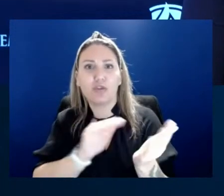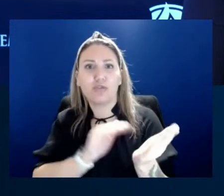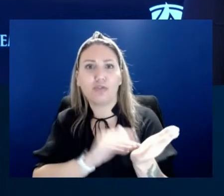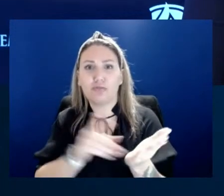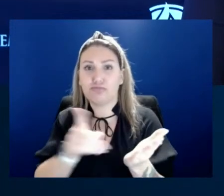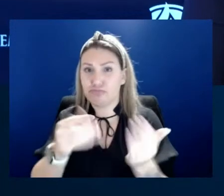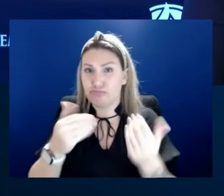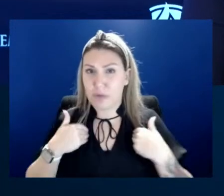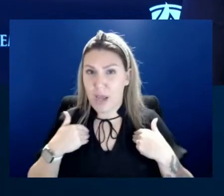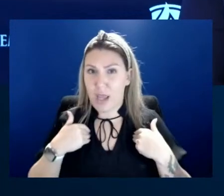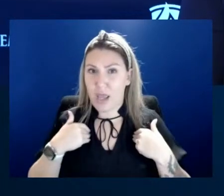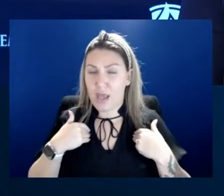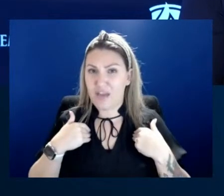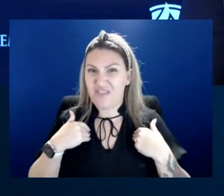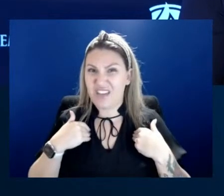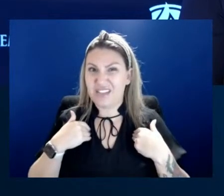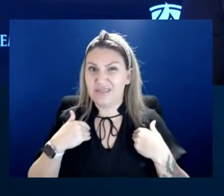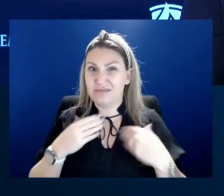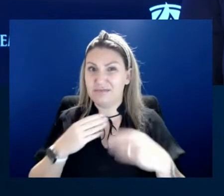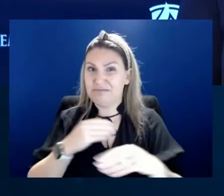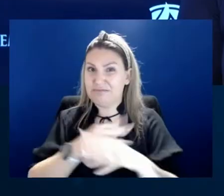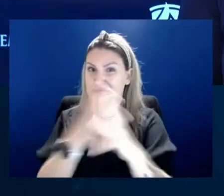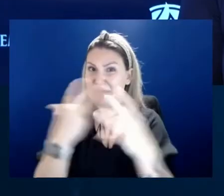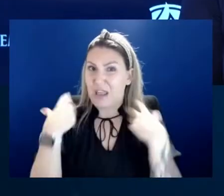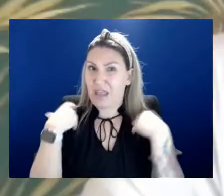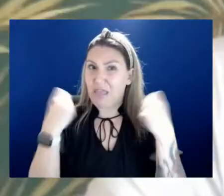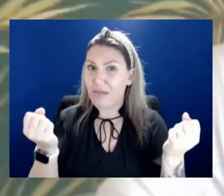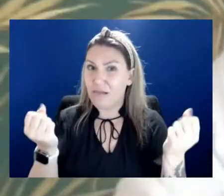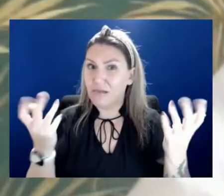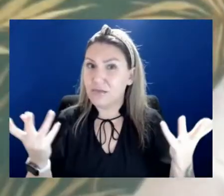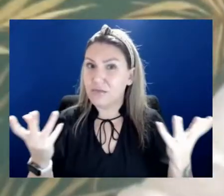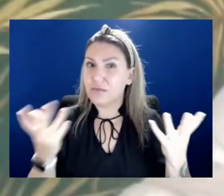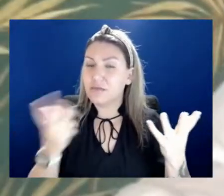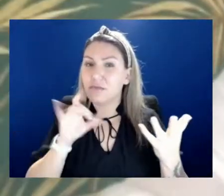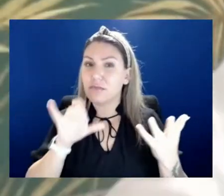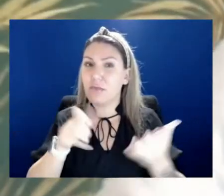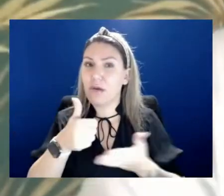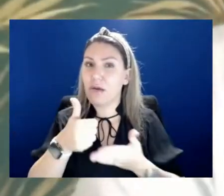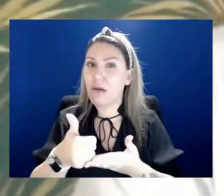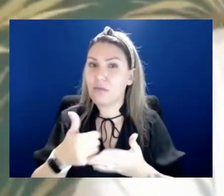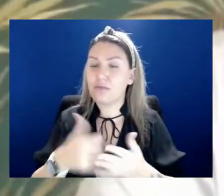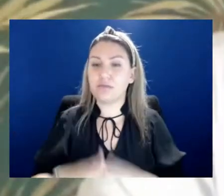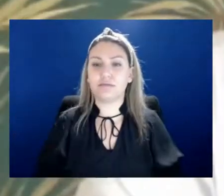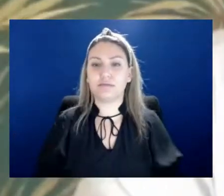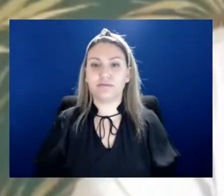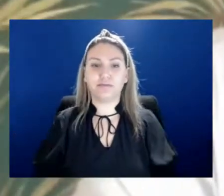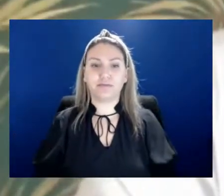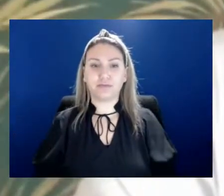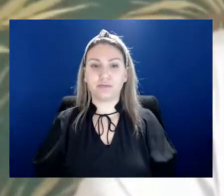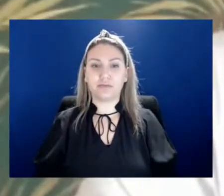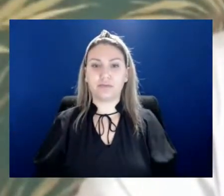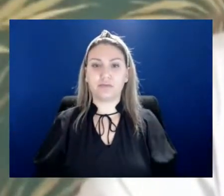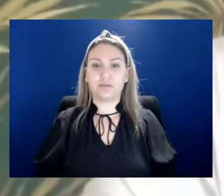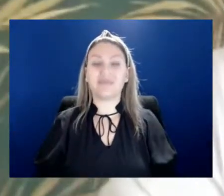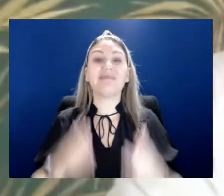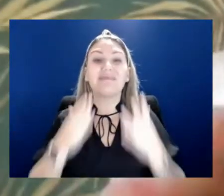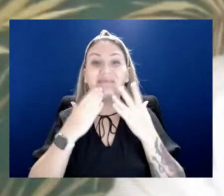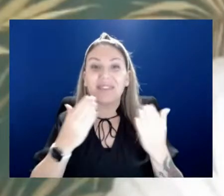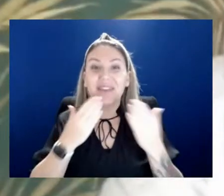is that a factor? Is it a help? Thank you for your